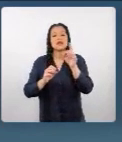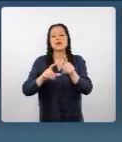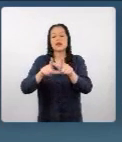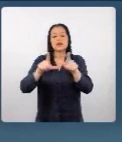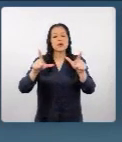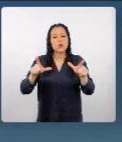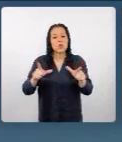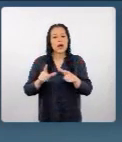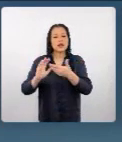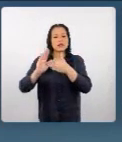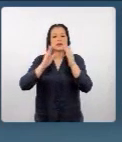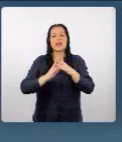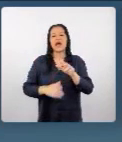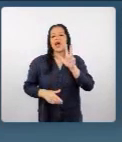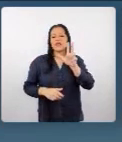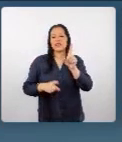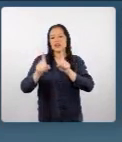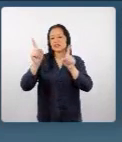and above.